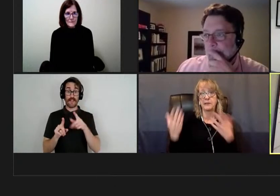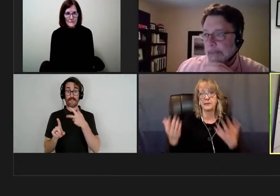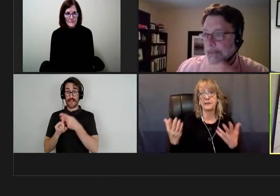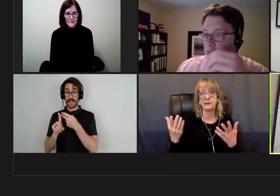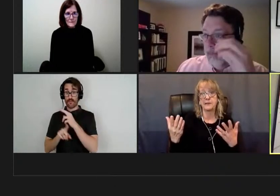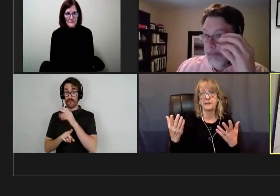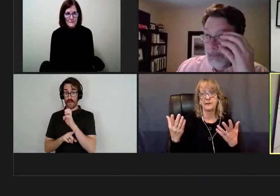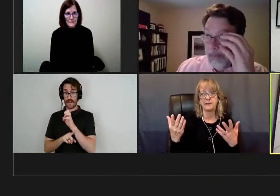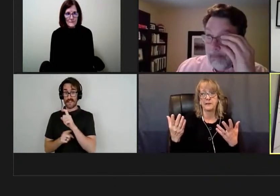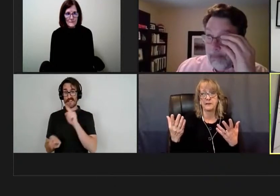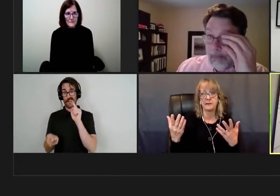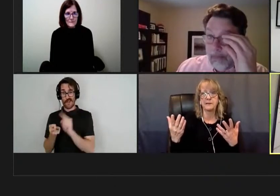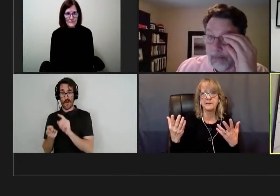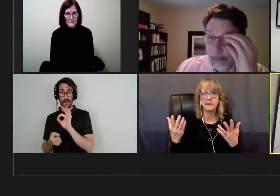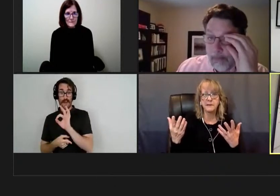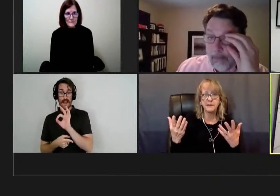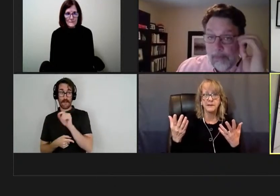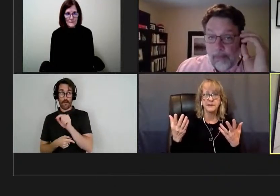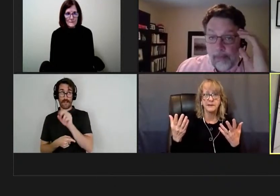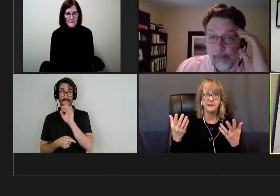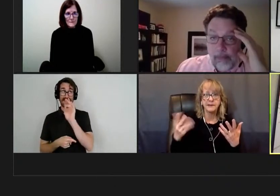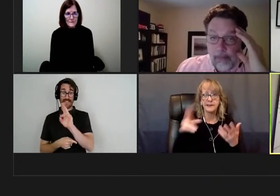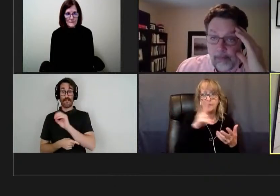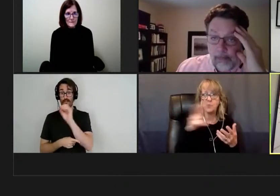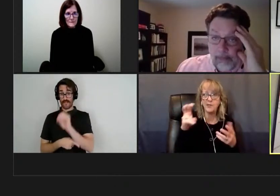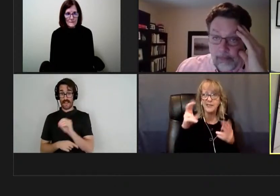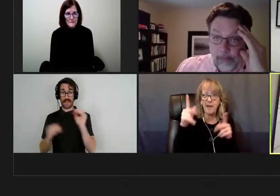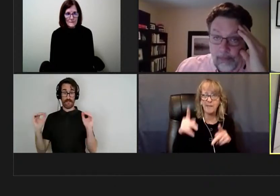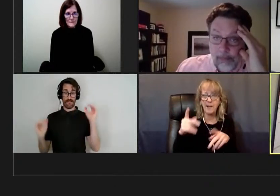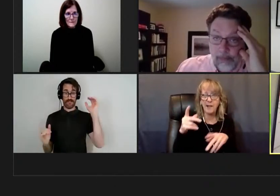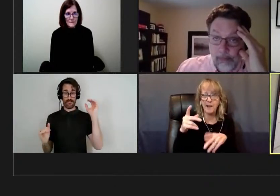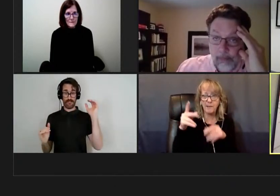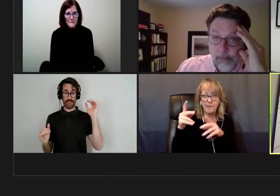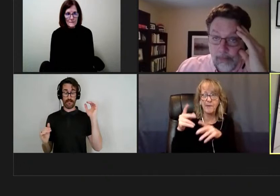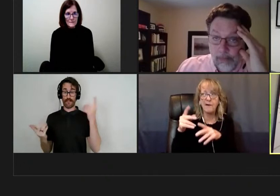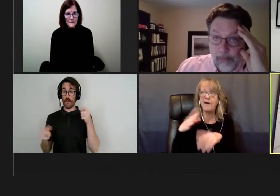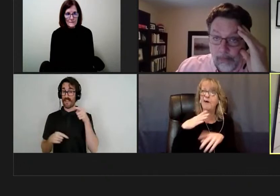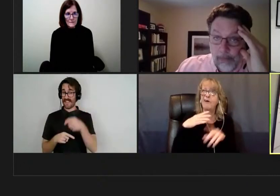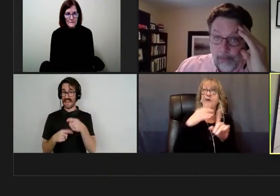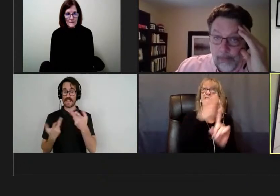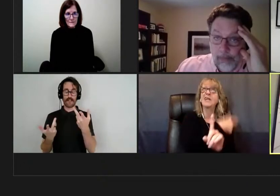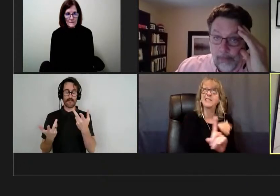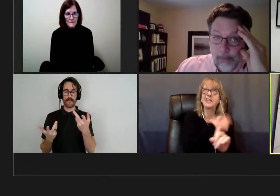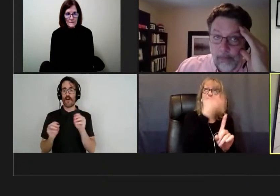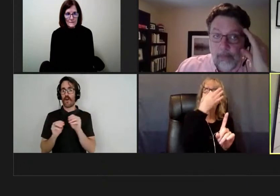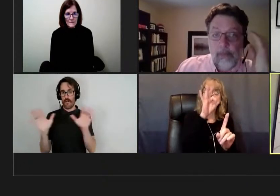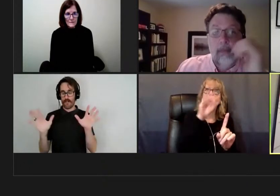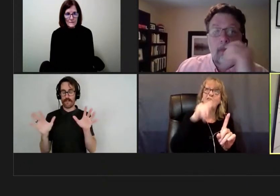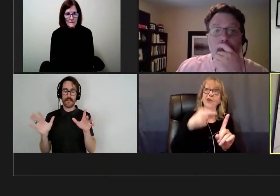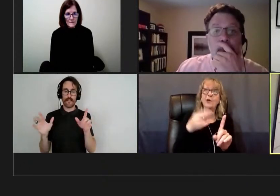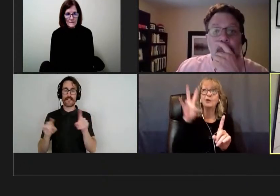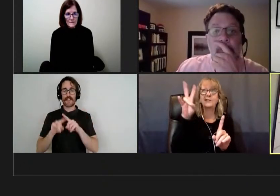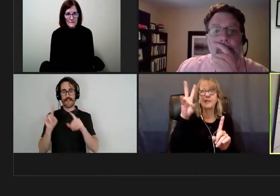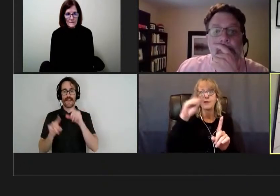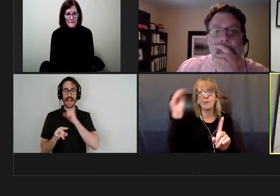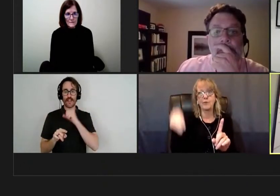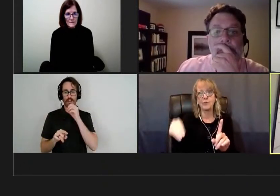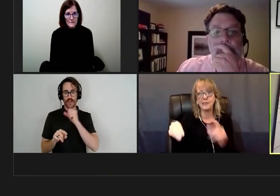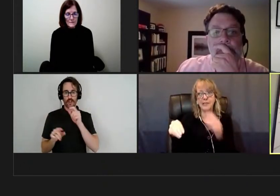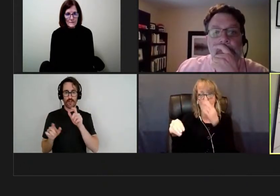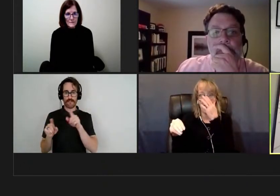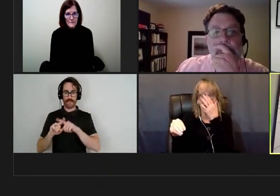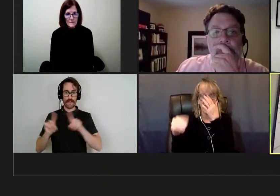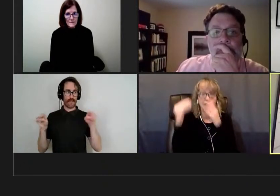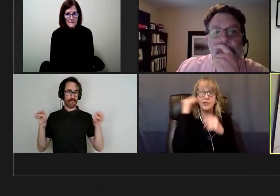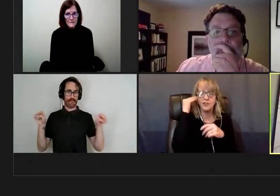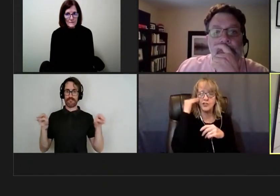at 9.7%. Taking into account that there are obviously demographic age differences between the two